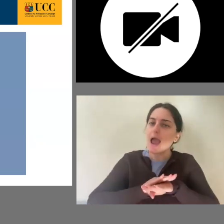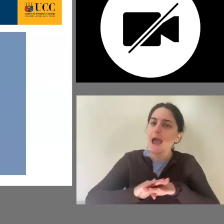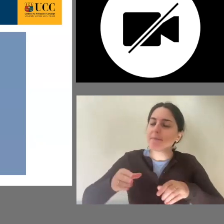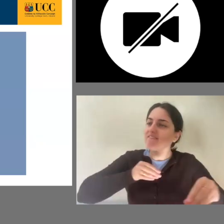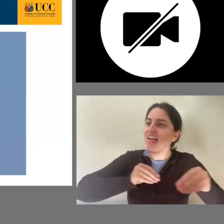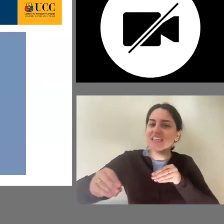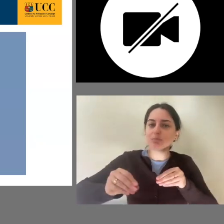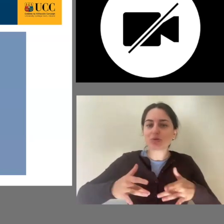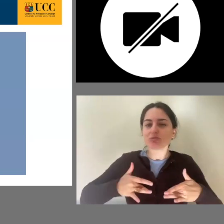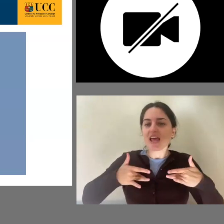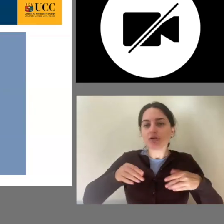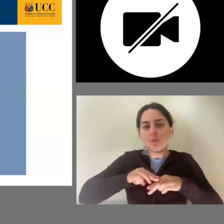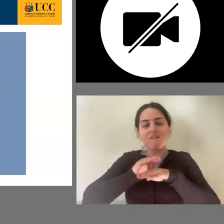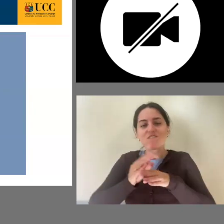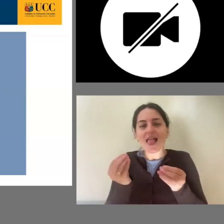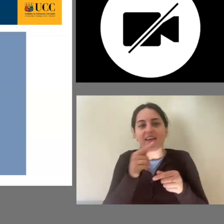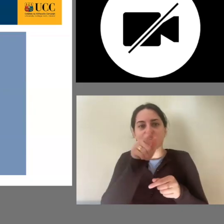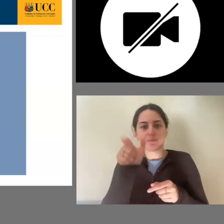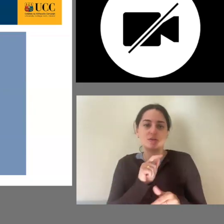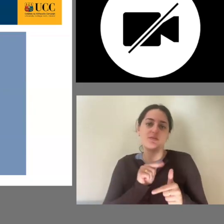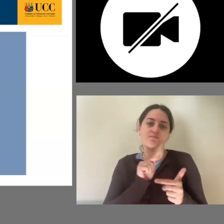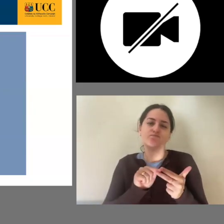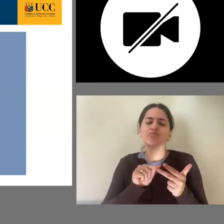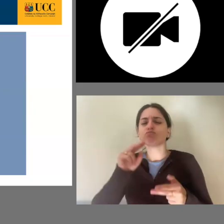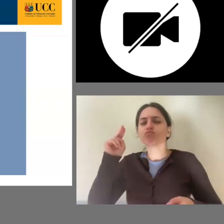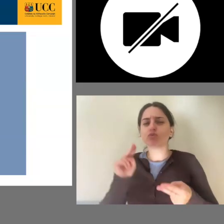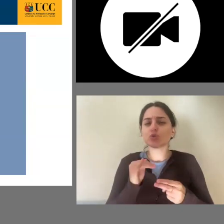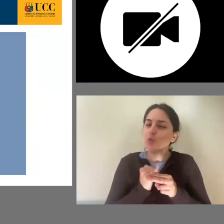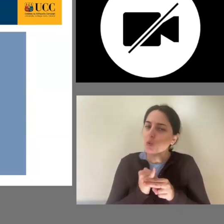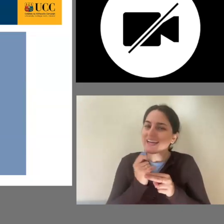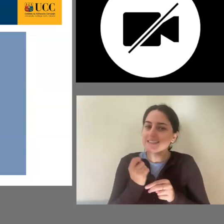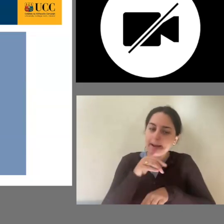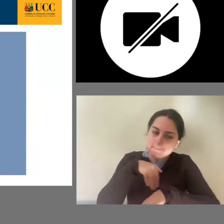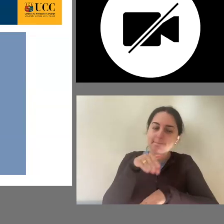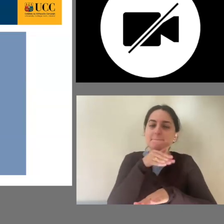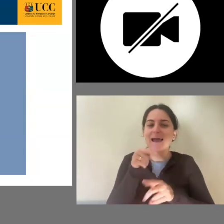sensory friendly, reducing waiting times and financial barriers,